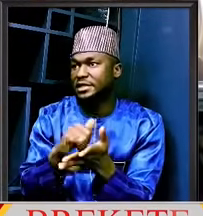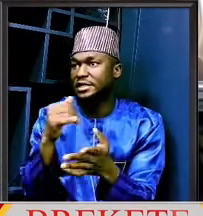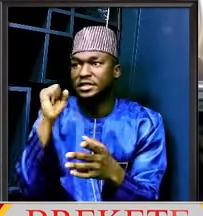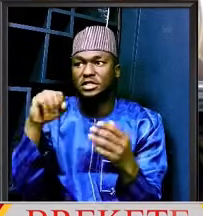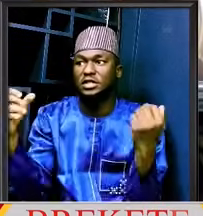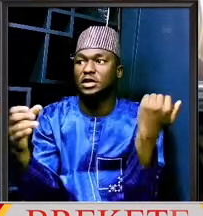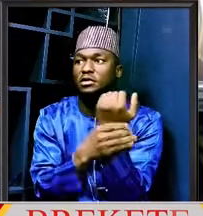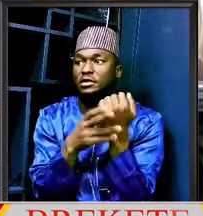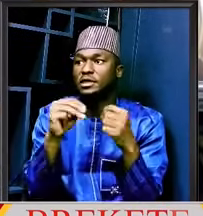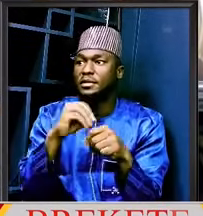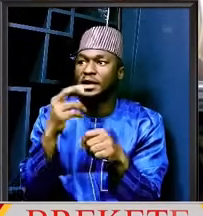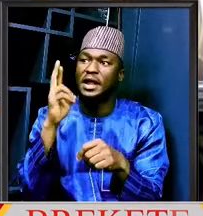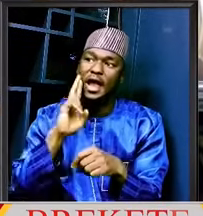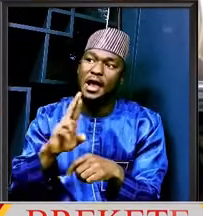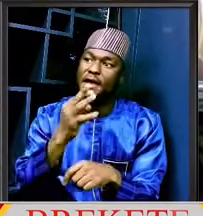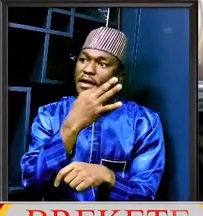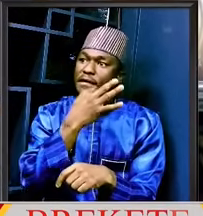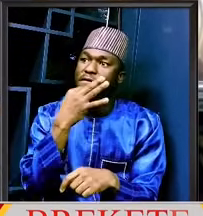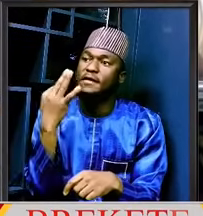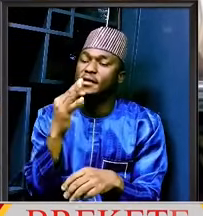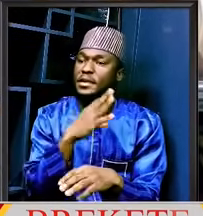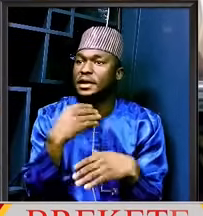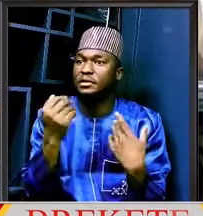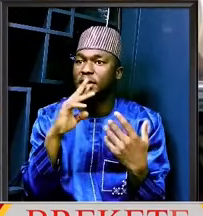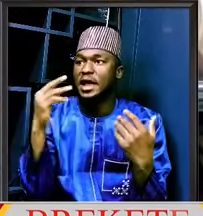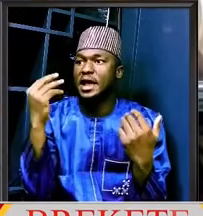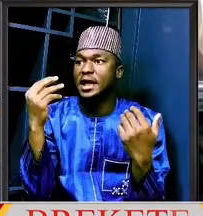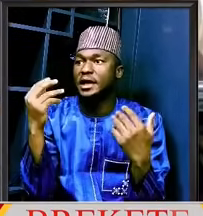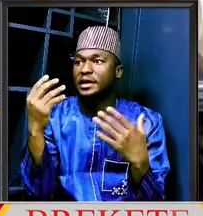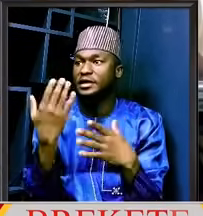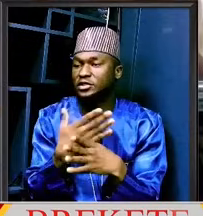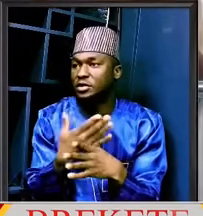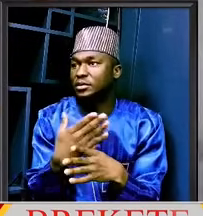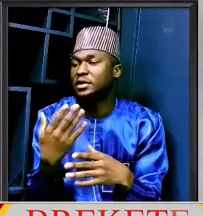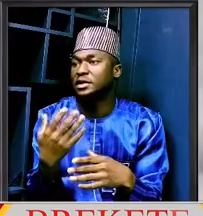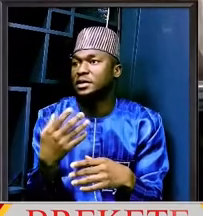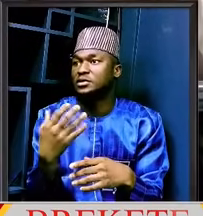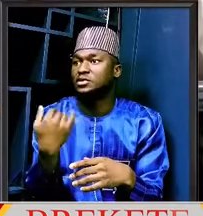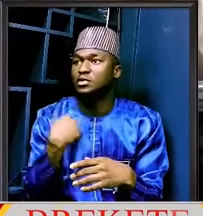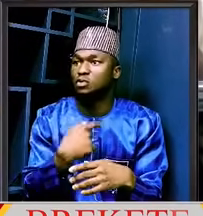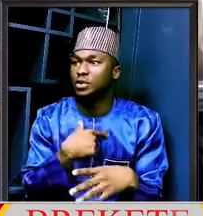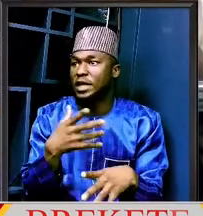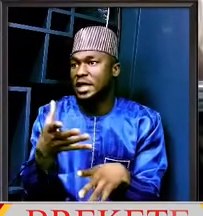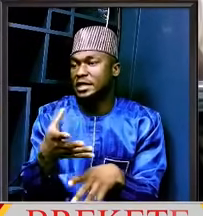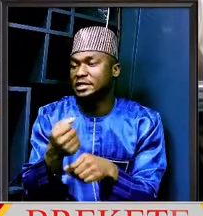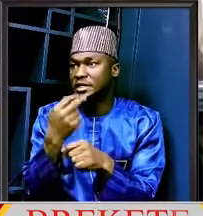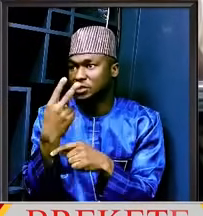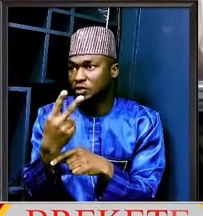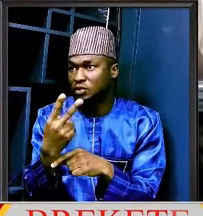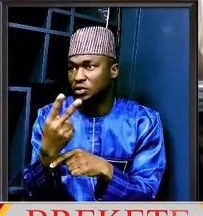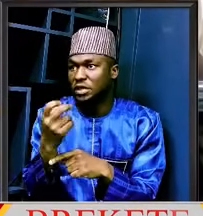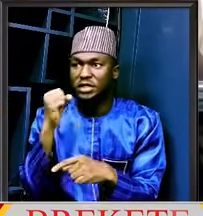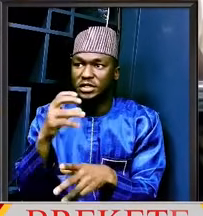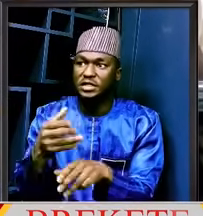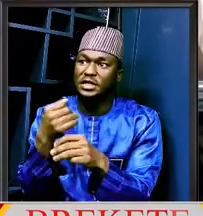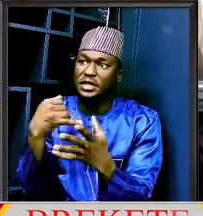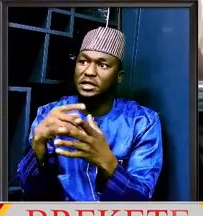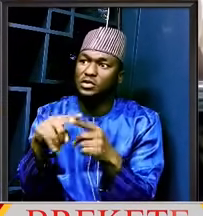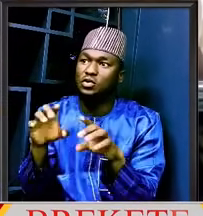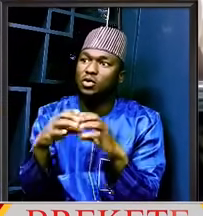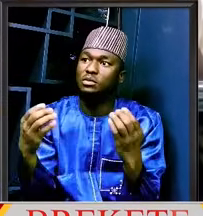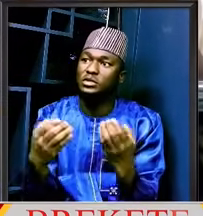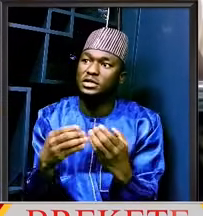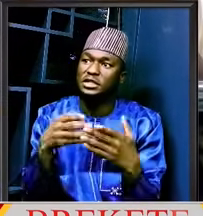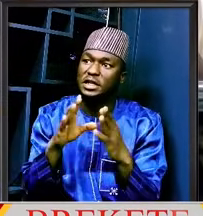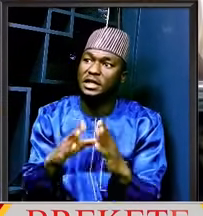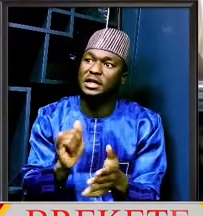farm. And you see how goats are stubborn. But we were able to manage to catch about 2 goats. She now took it to the community leader that she